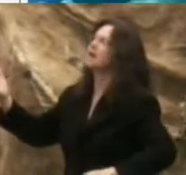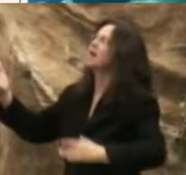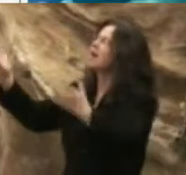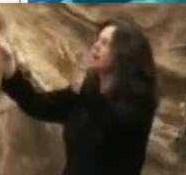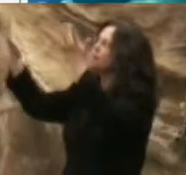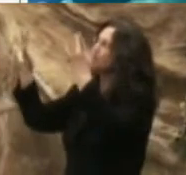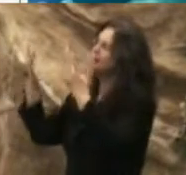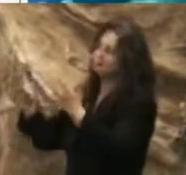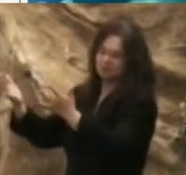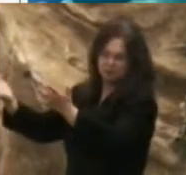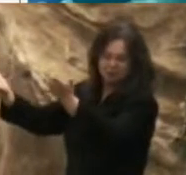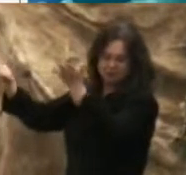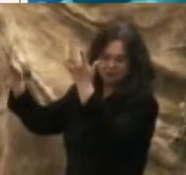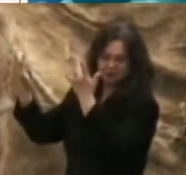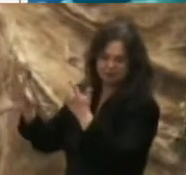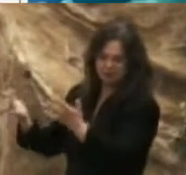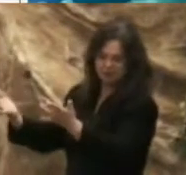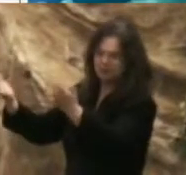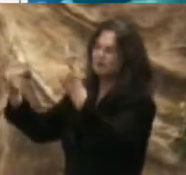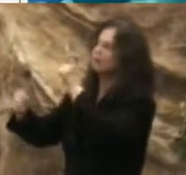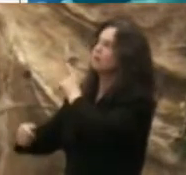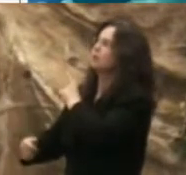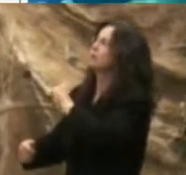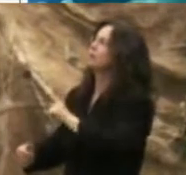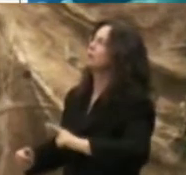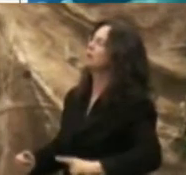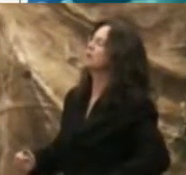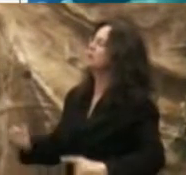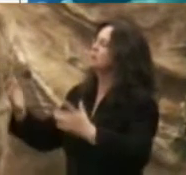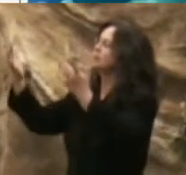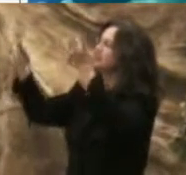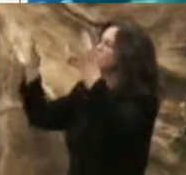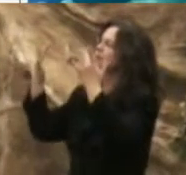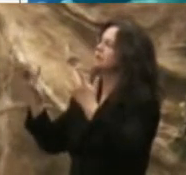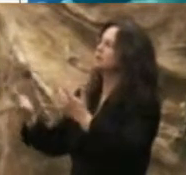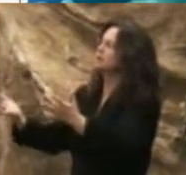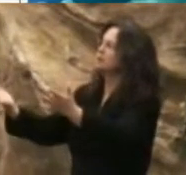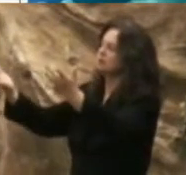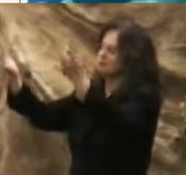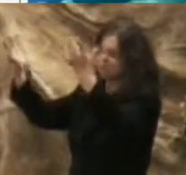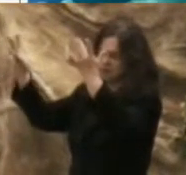Christ, have mercy, Lord.